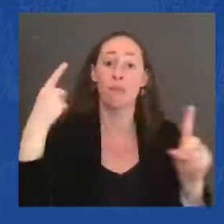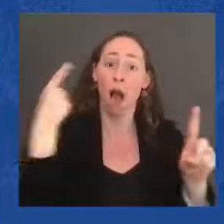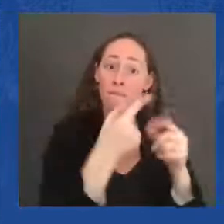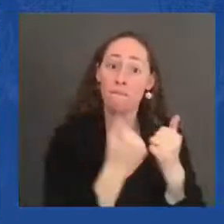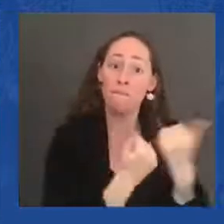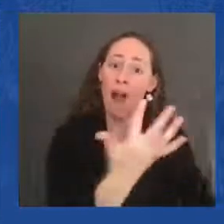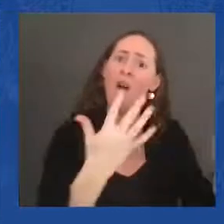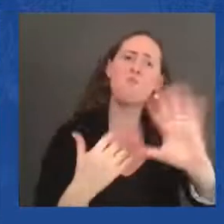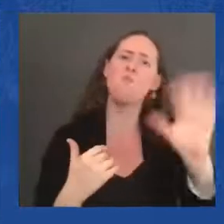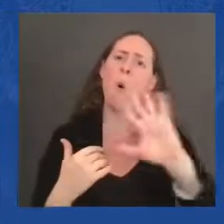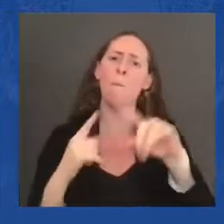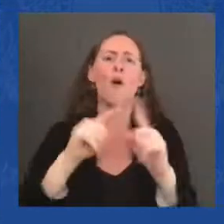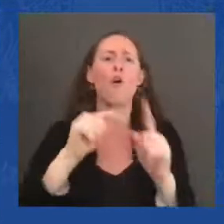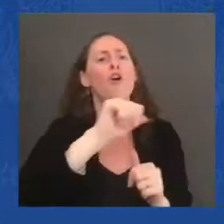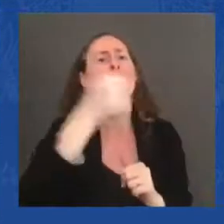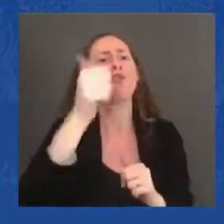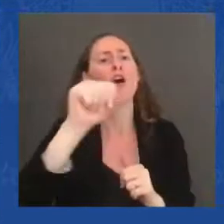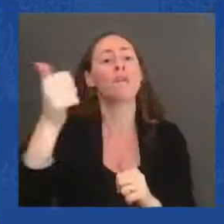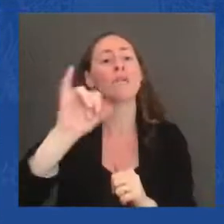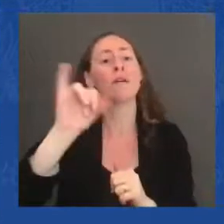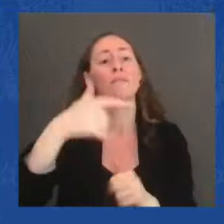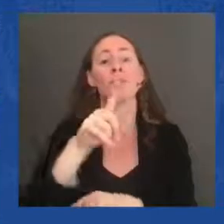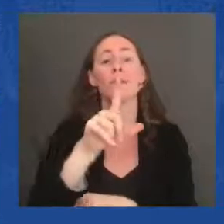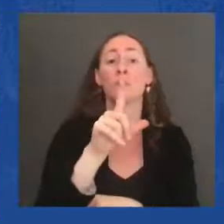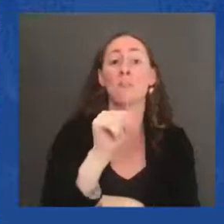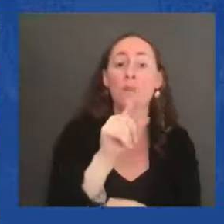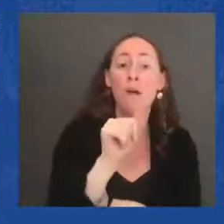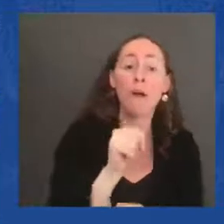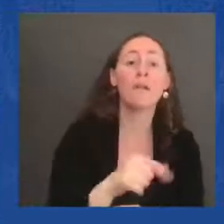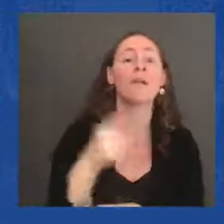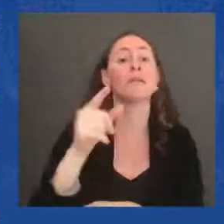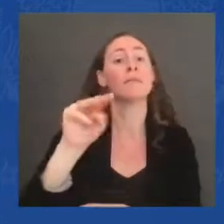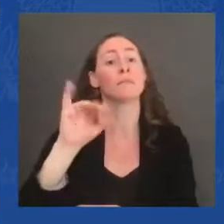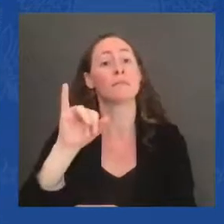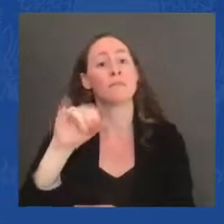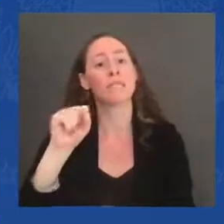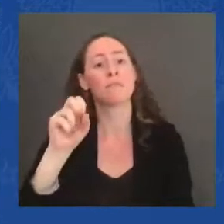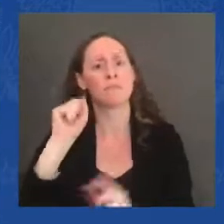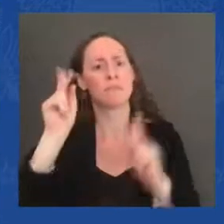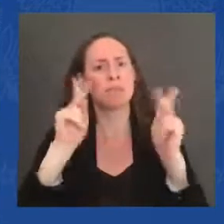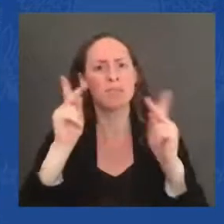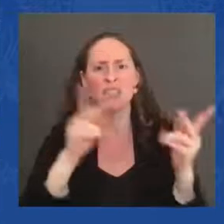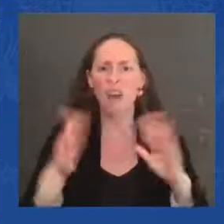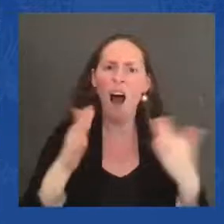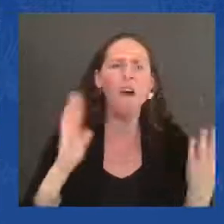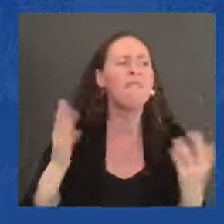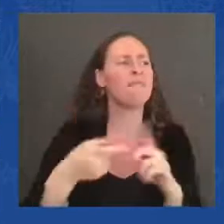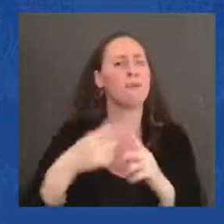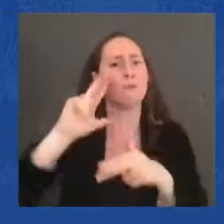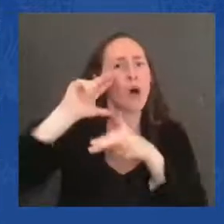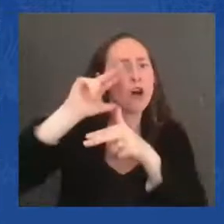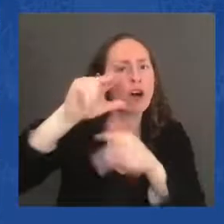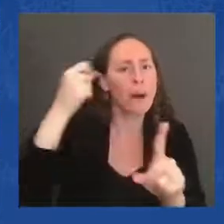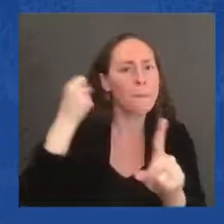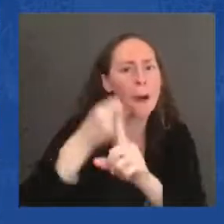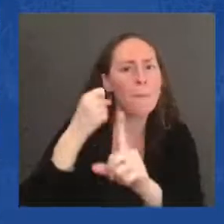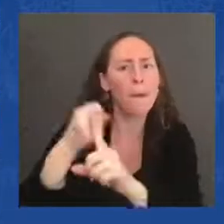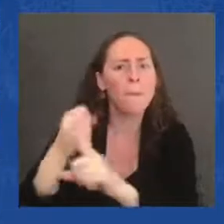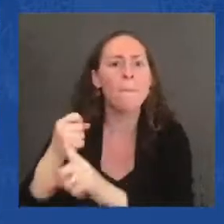Ada. Well, guess what? More people died in Brooklyn than died in